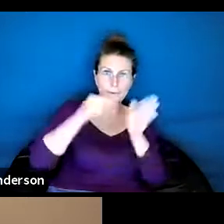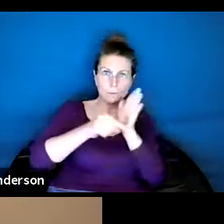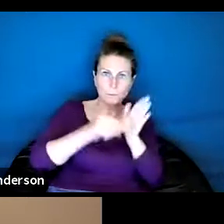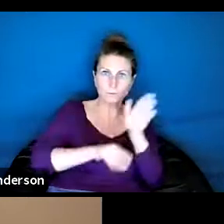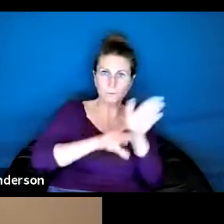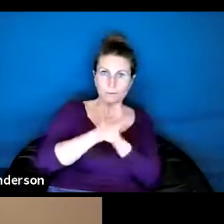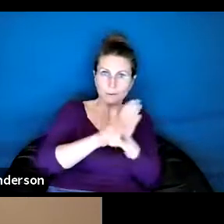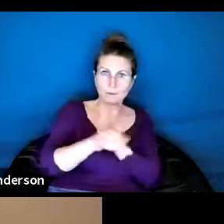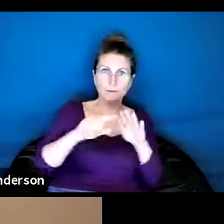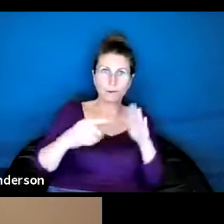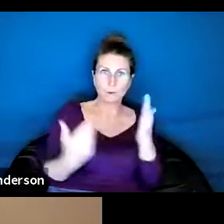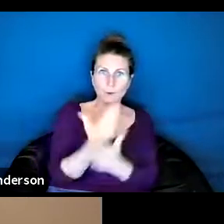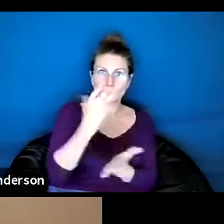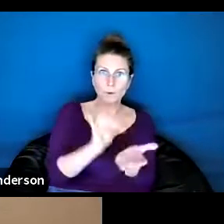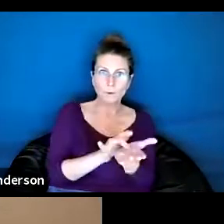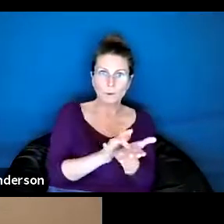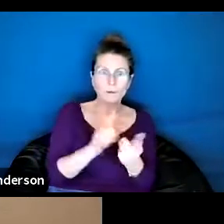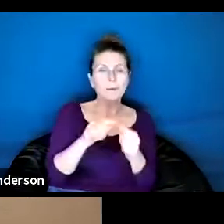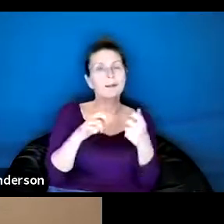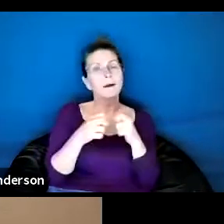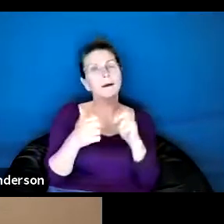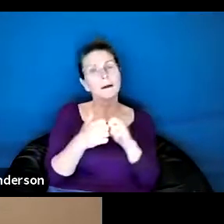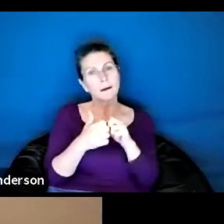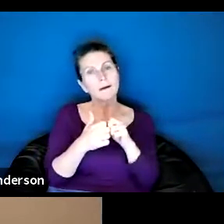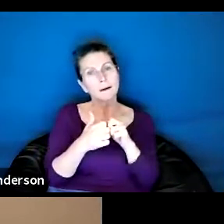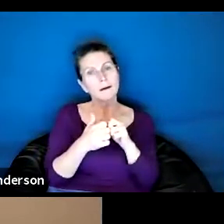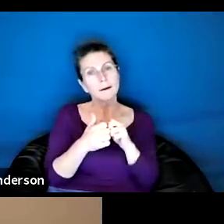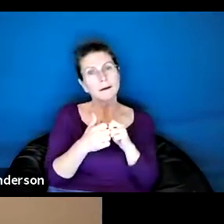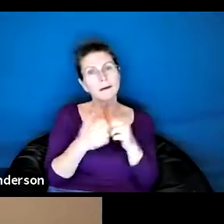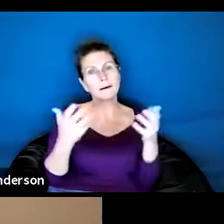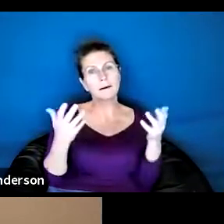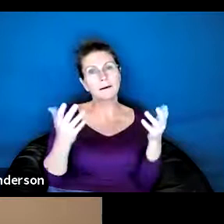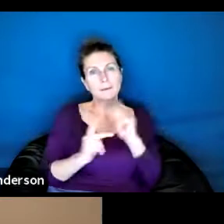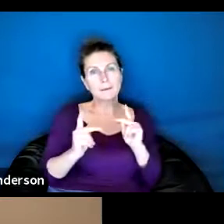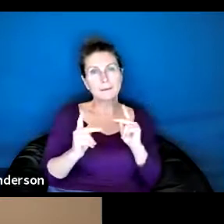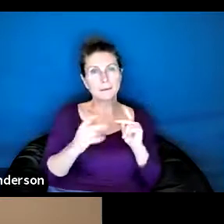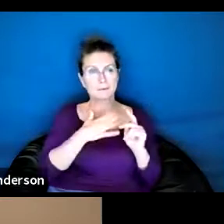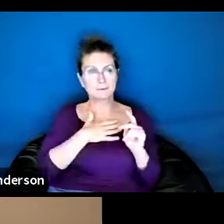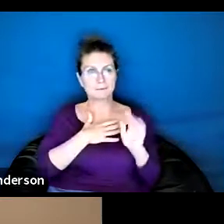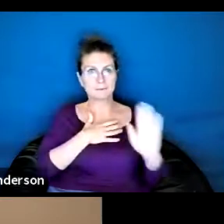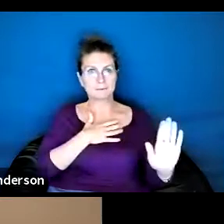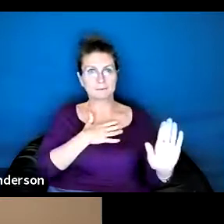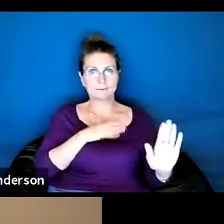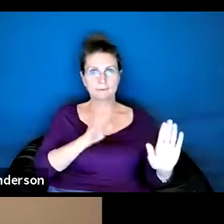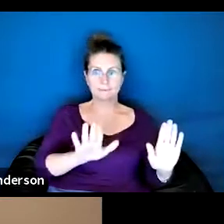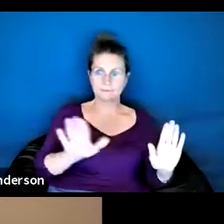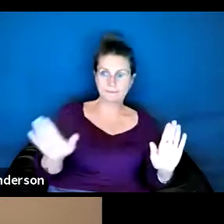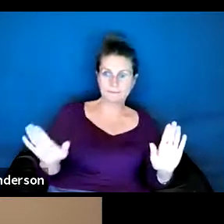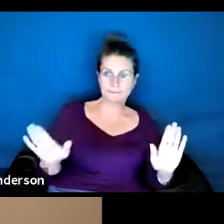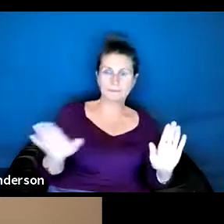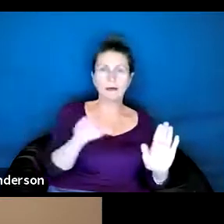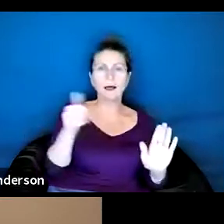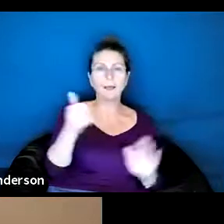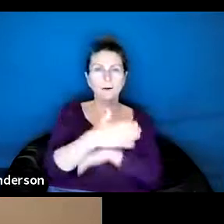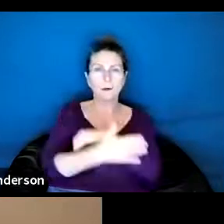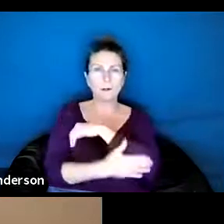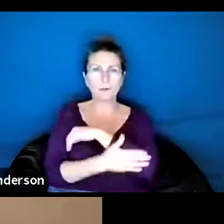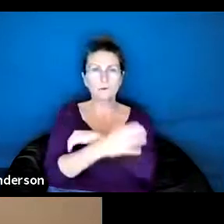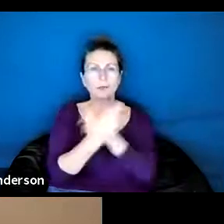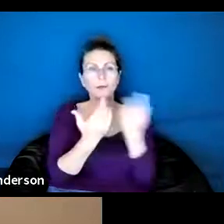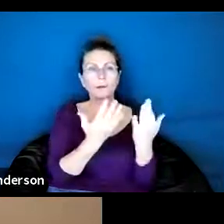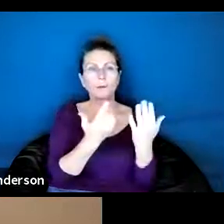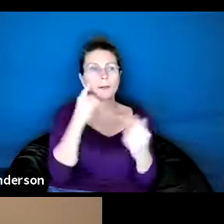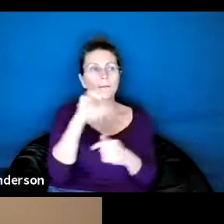might have a free rider problem that's at play right now, in the sense that many countries are waiting for other countries